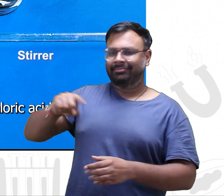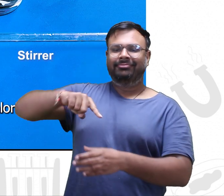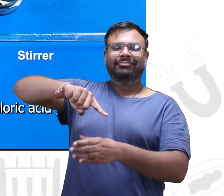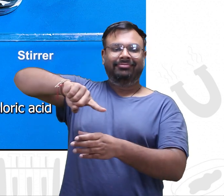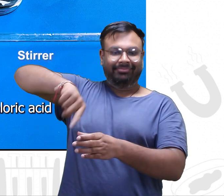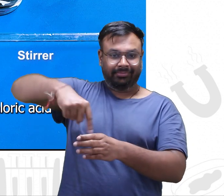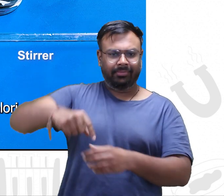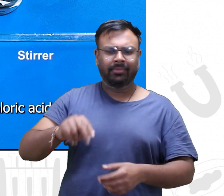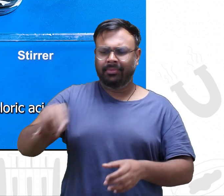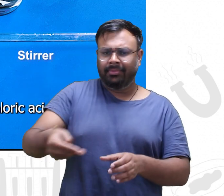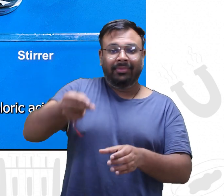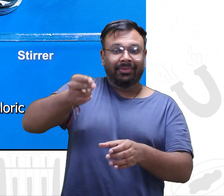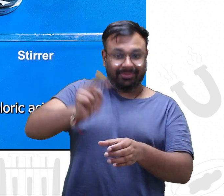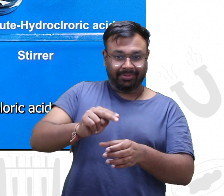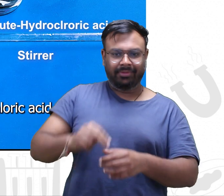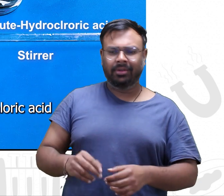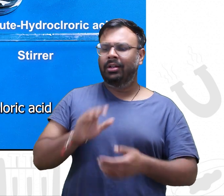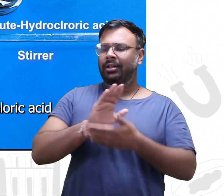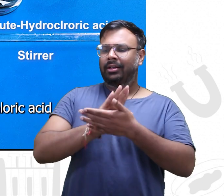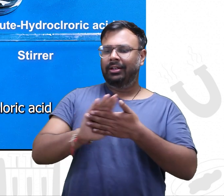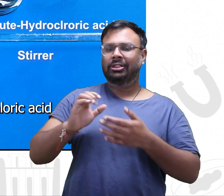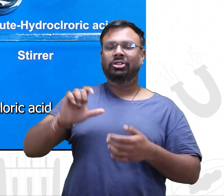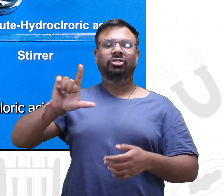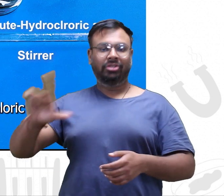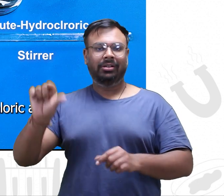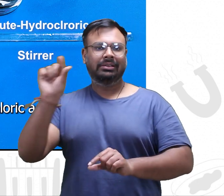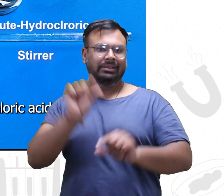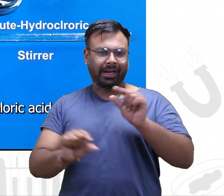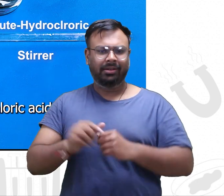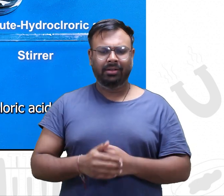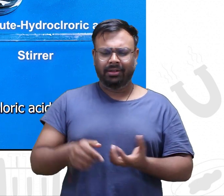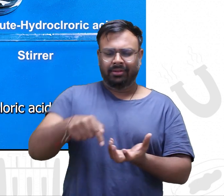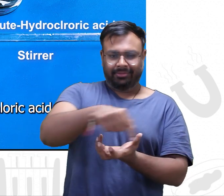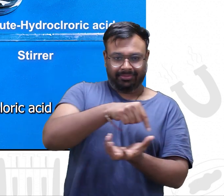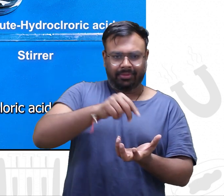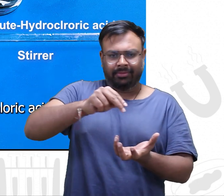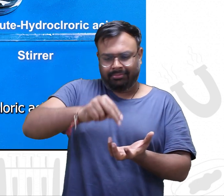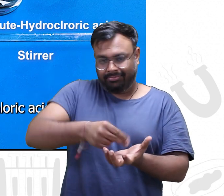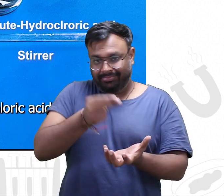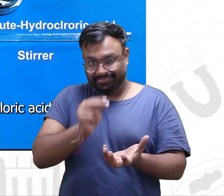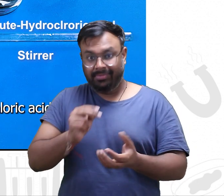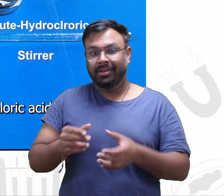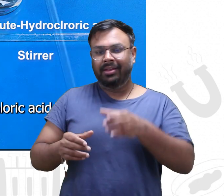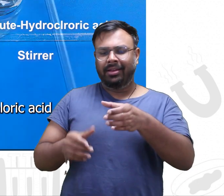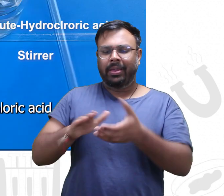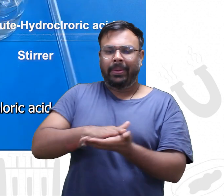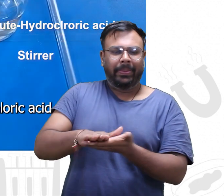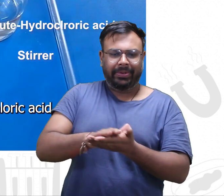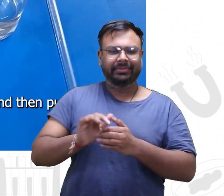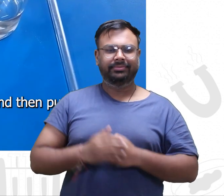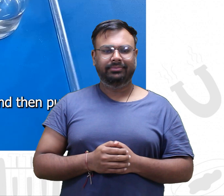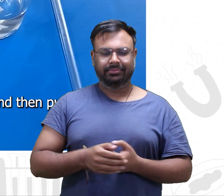a stirrer, a spatula, dilute hydrochloric acid, copper oxide, a dish, and an